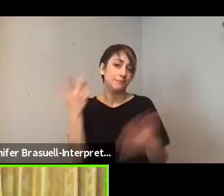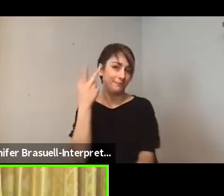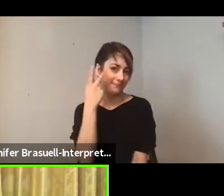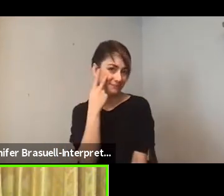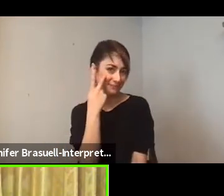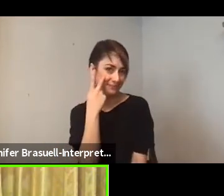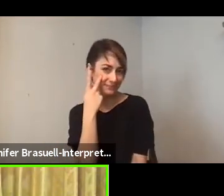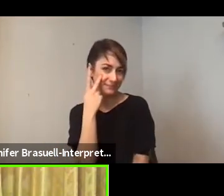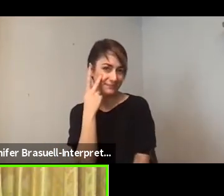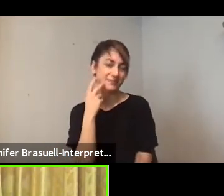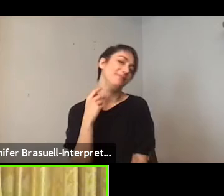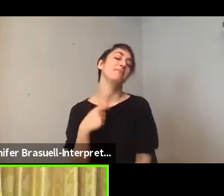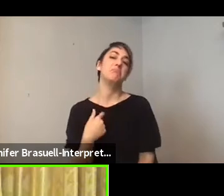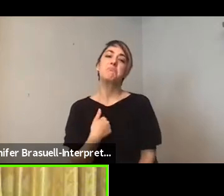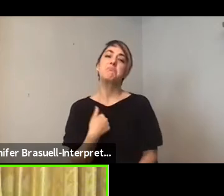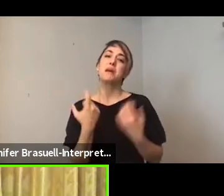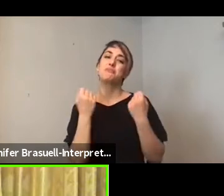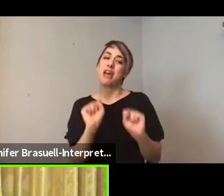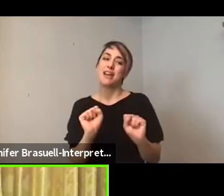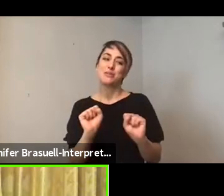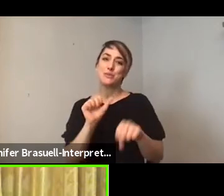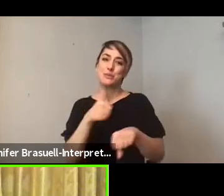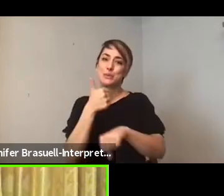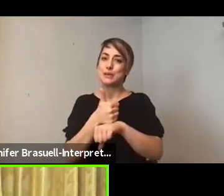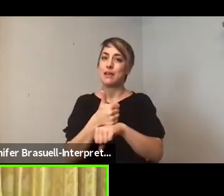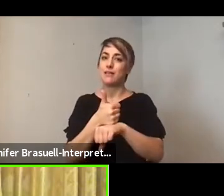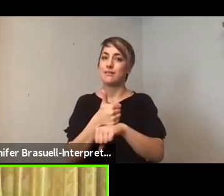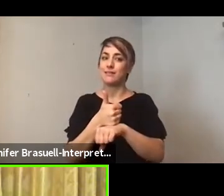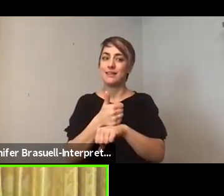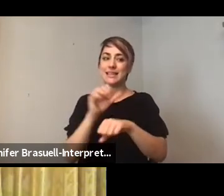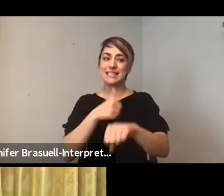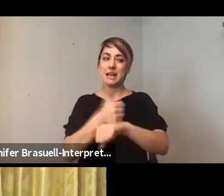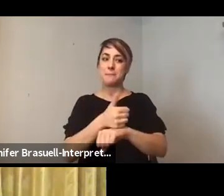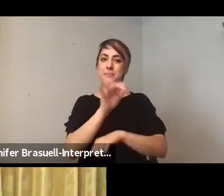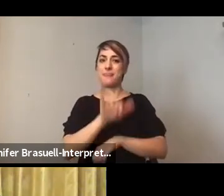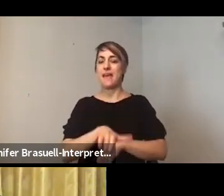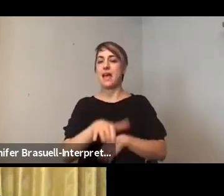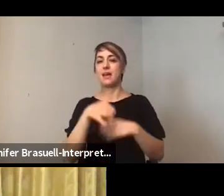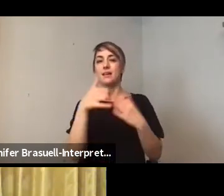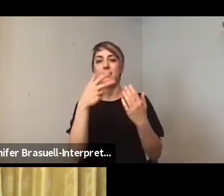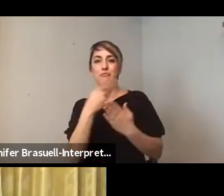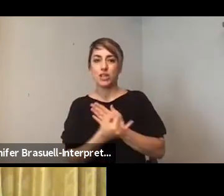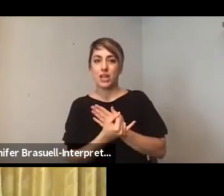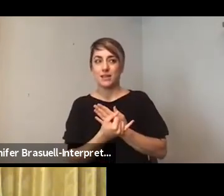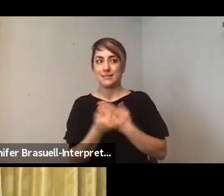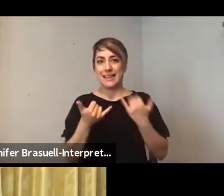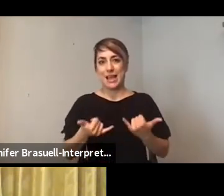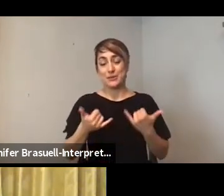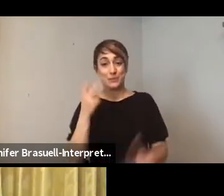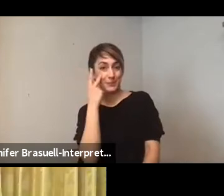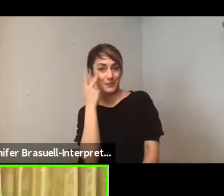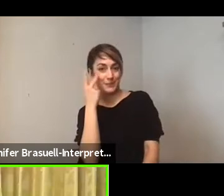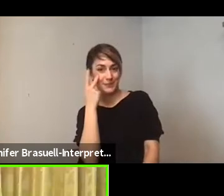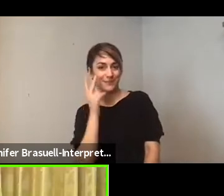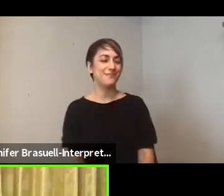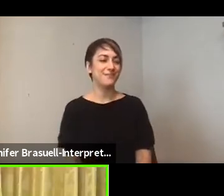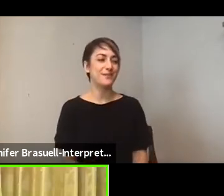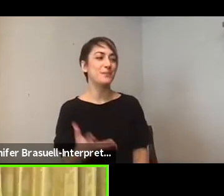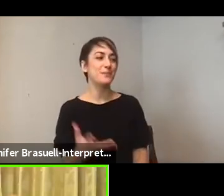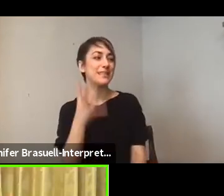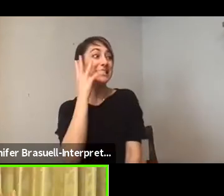of trying to put this together. The experience is the success.